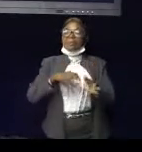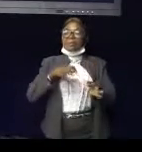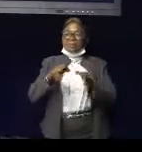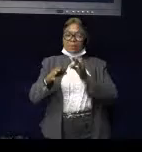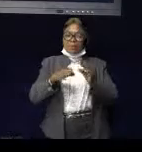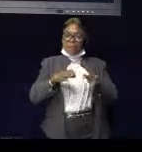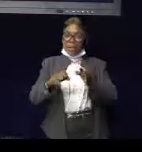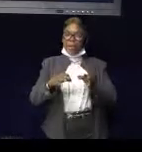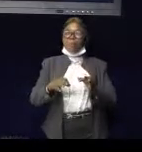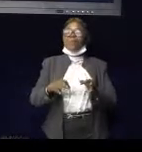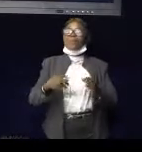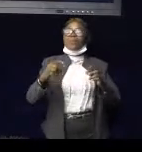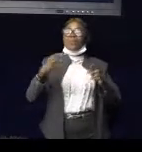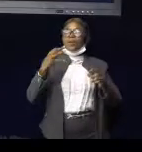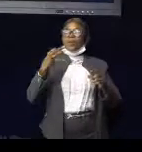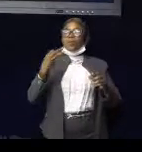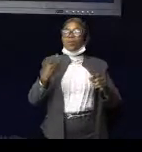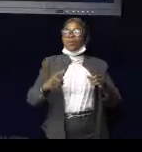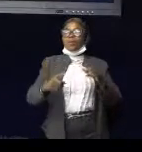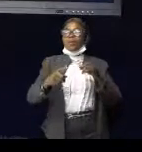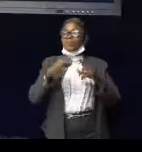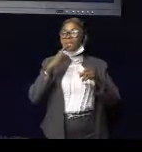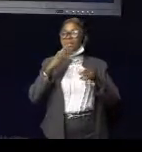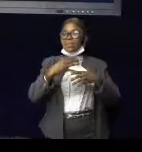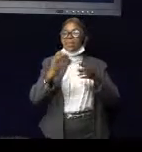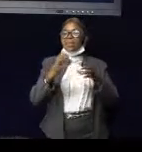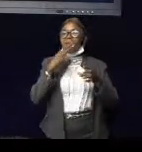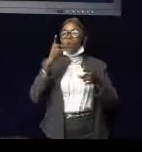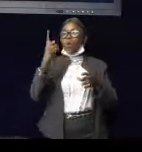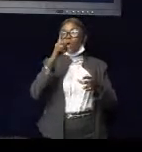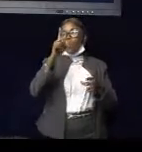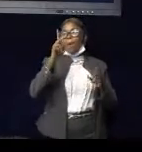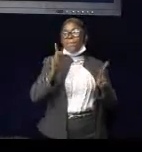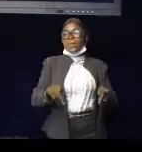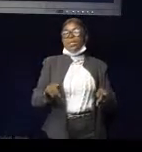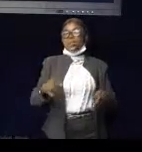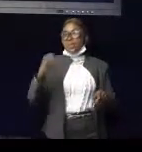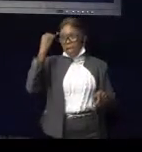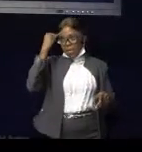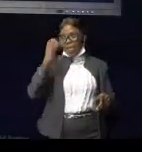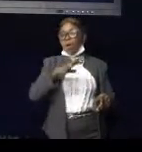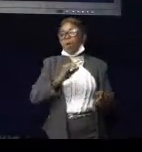idea, or thing. Example, the short girl,